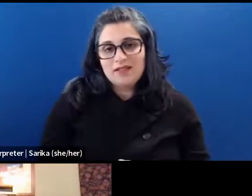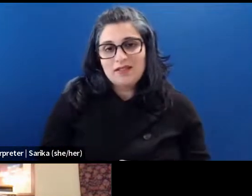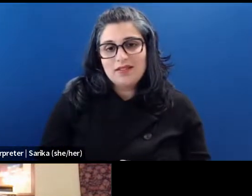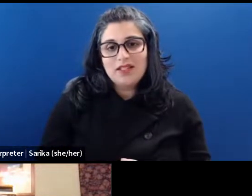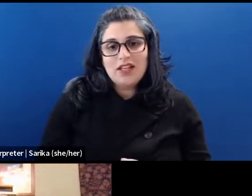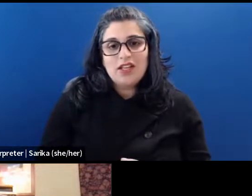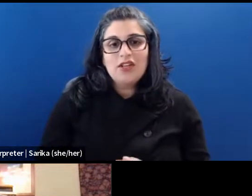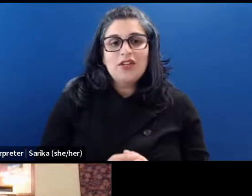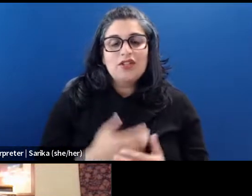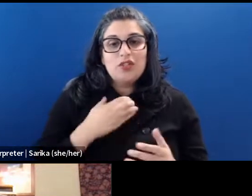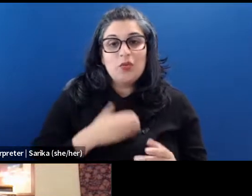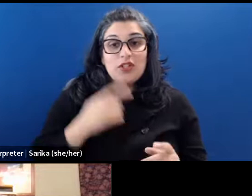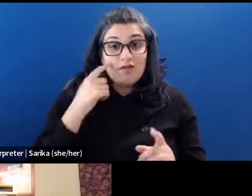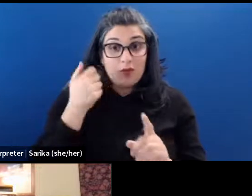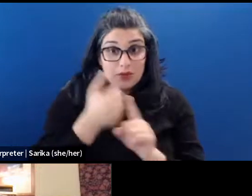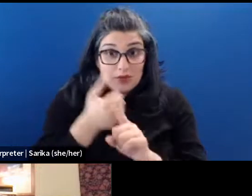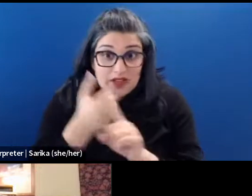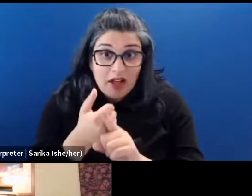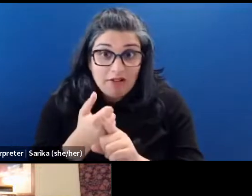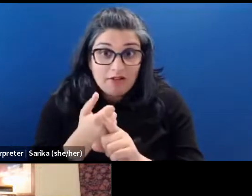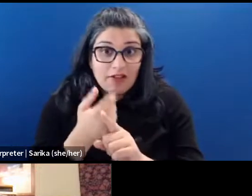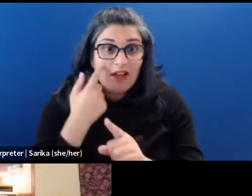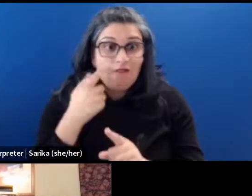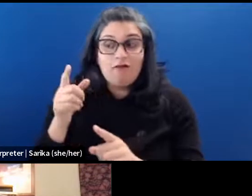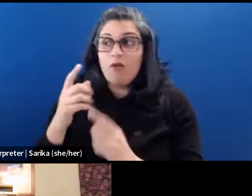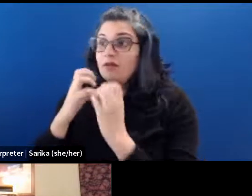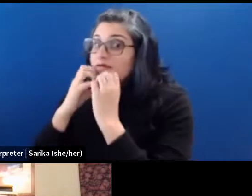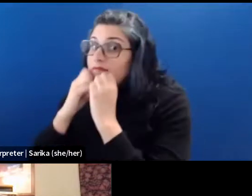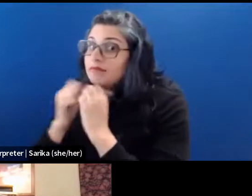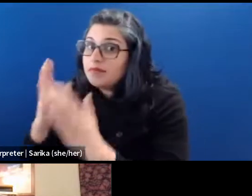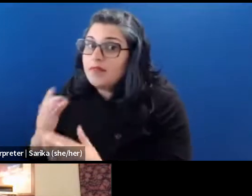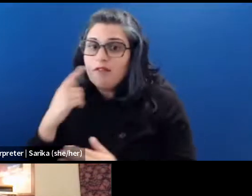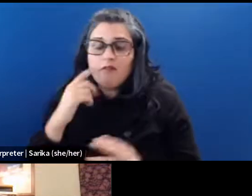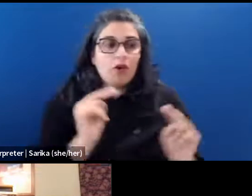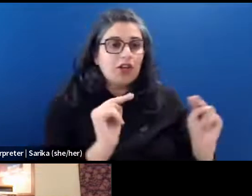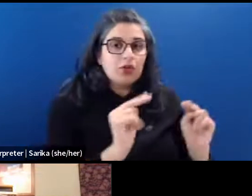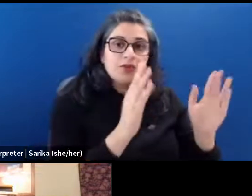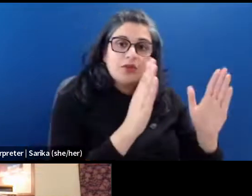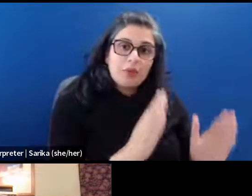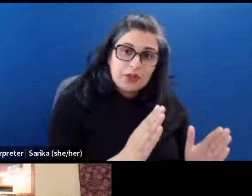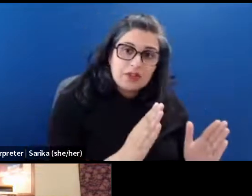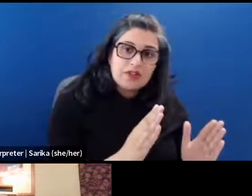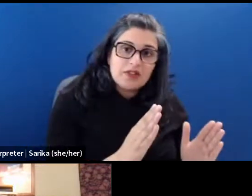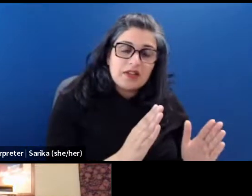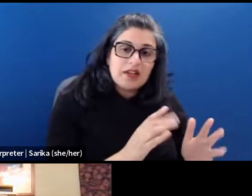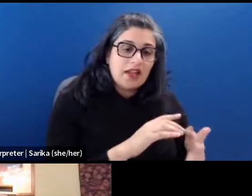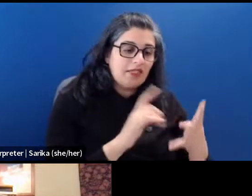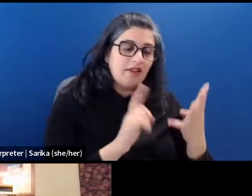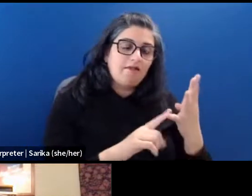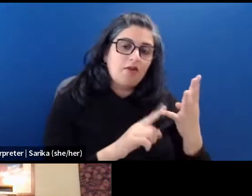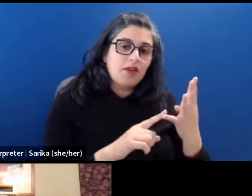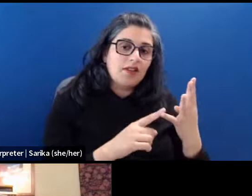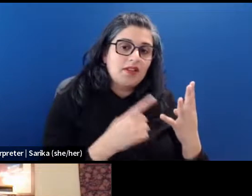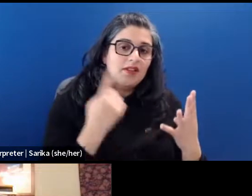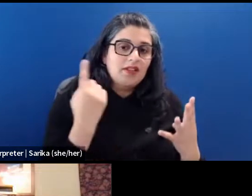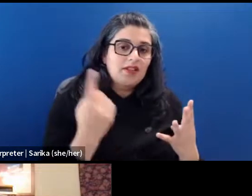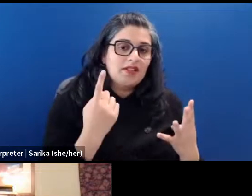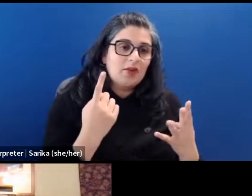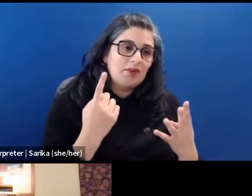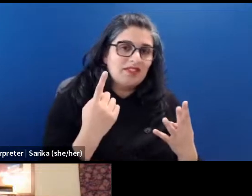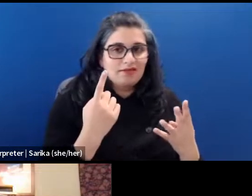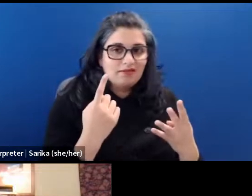for yourself and for a benefactor, for a neutral person, and then for someone who maybe kind of annoys